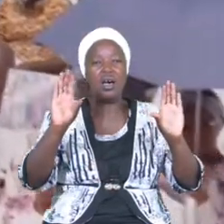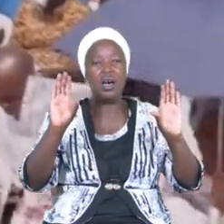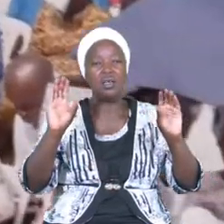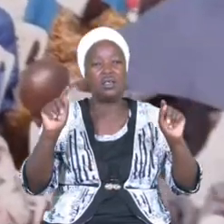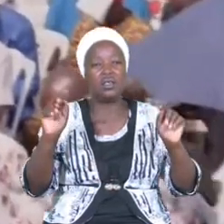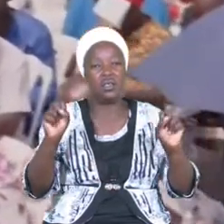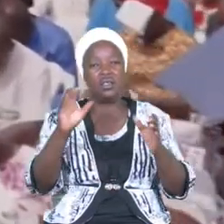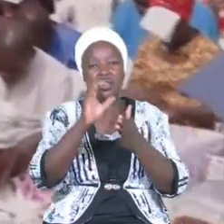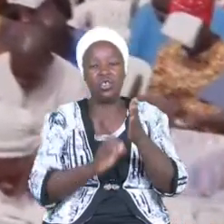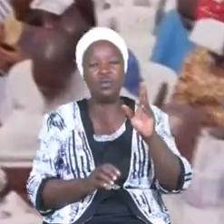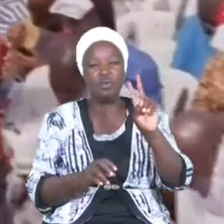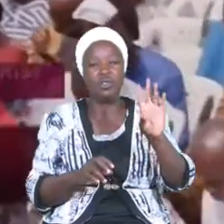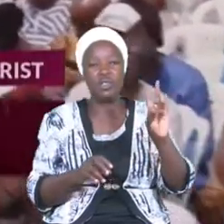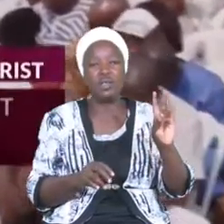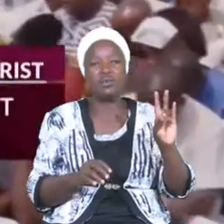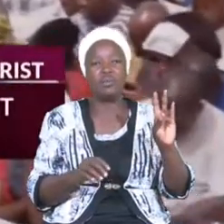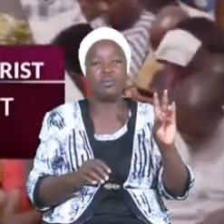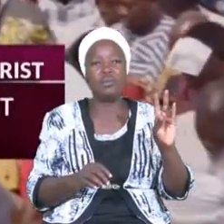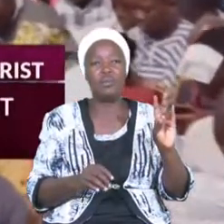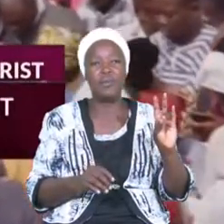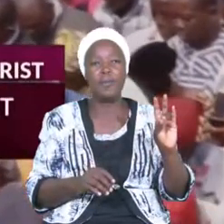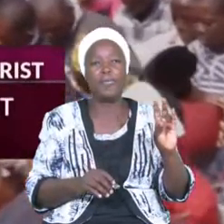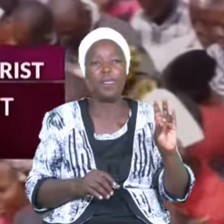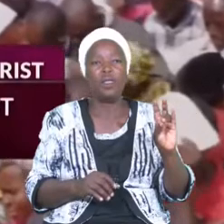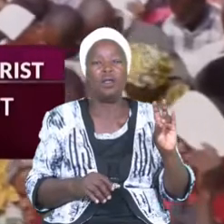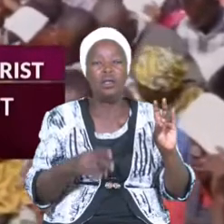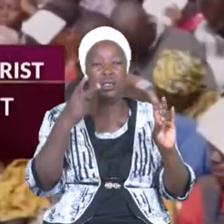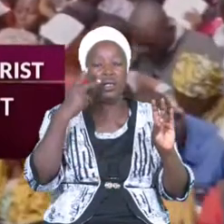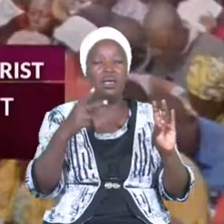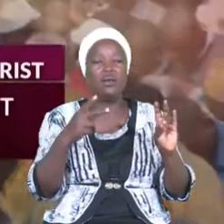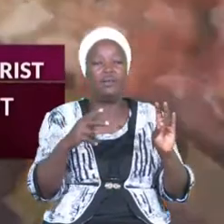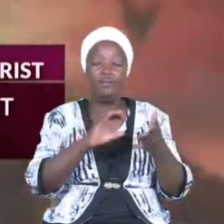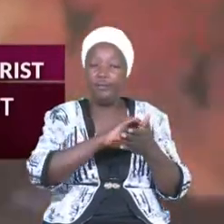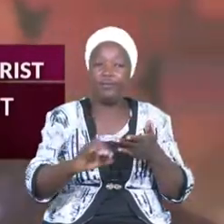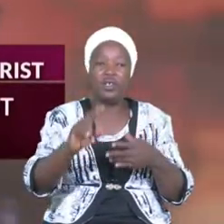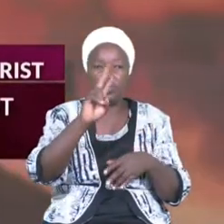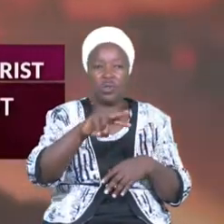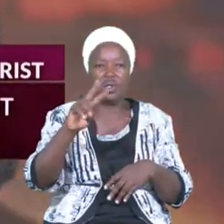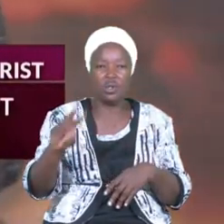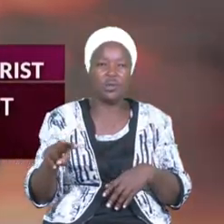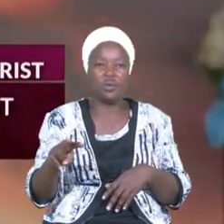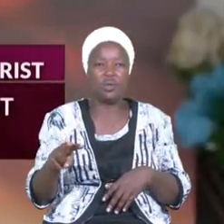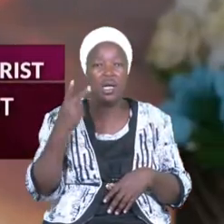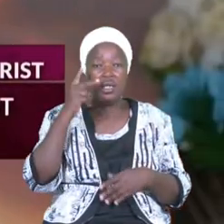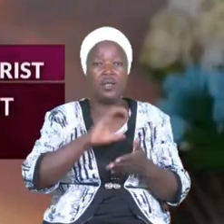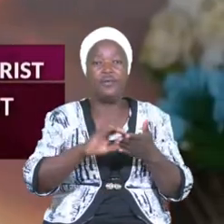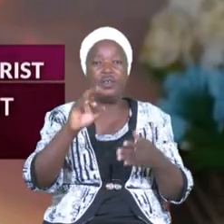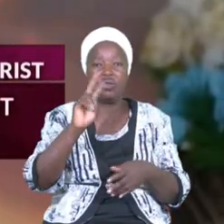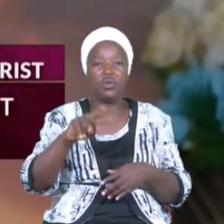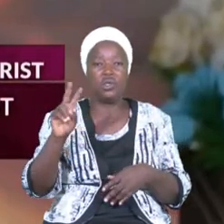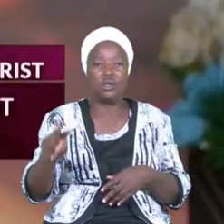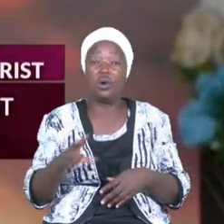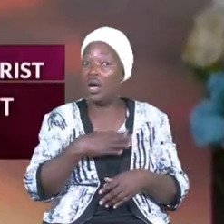chapter 27, looking at verse 22. In verse 22, and now